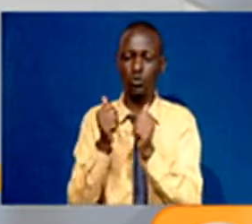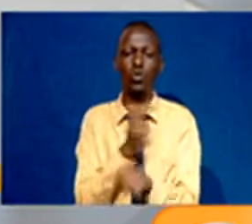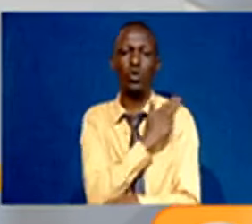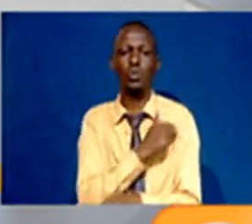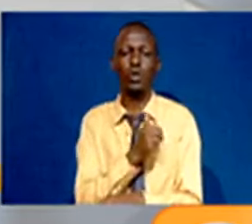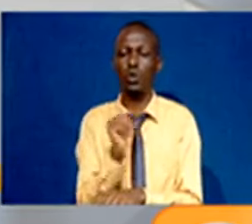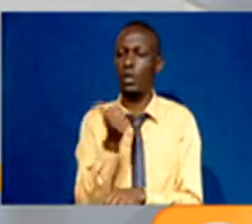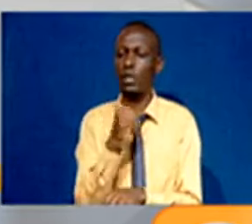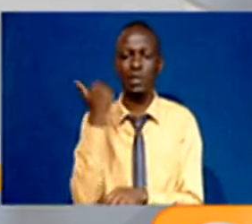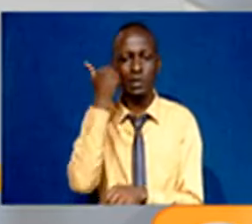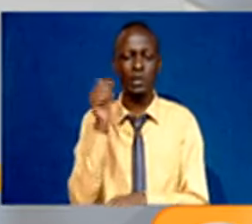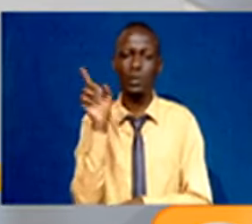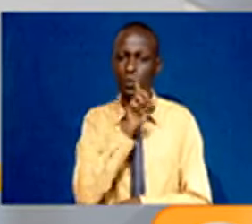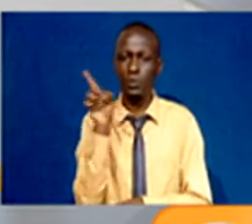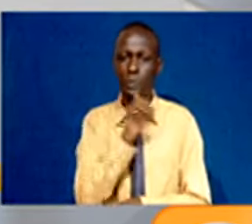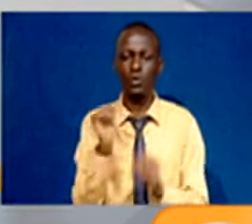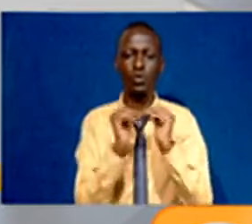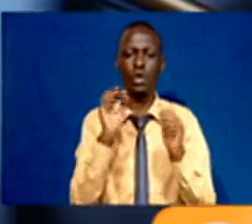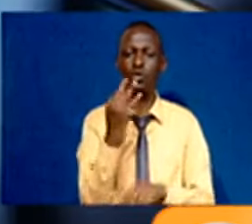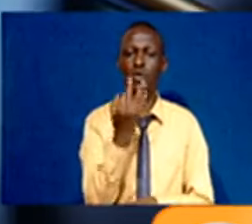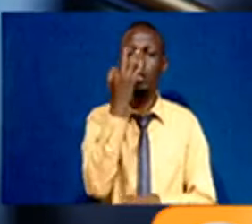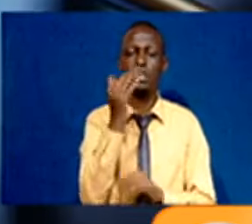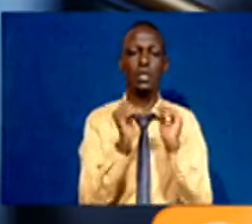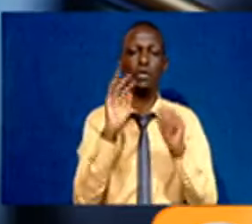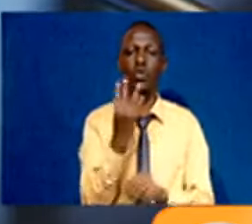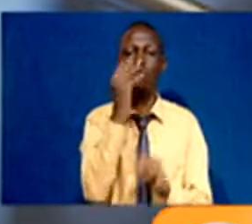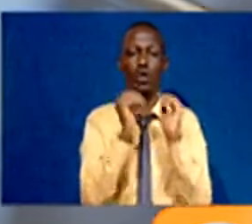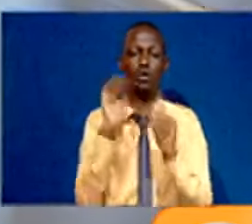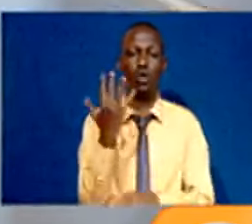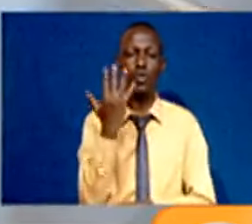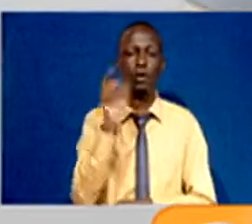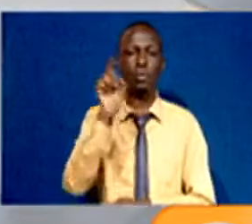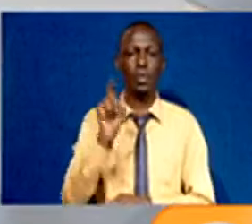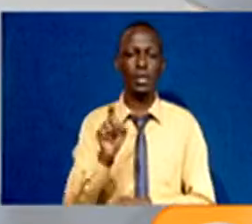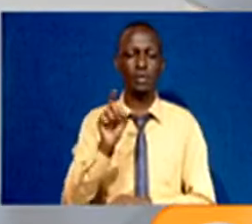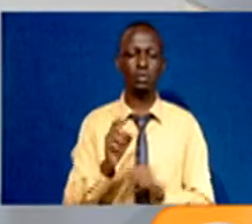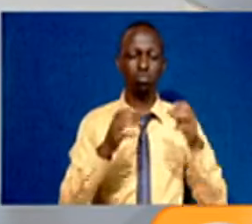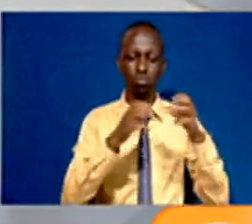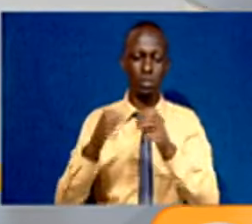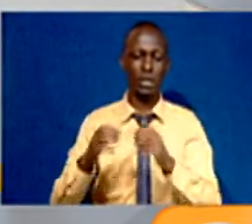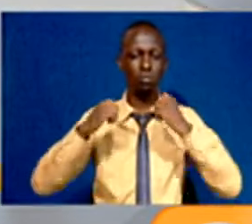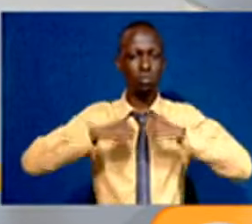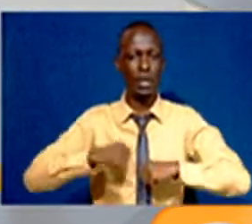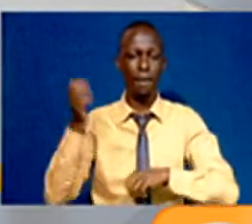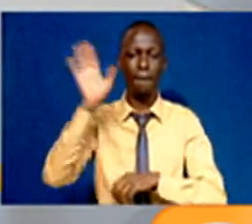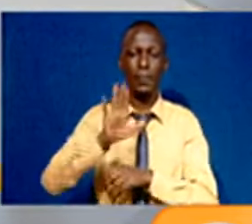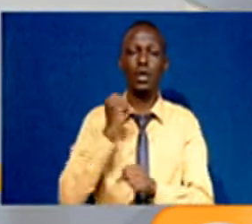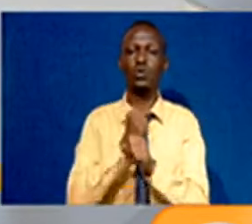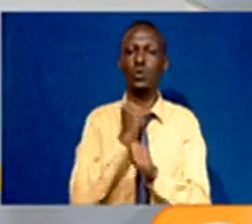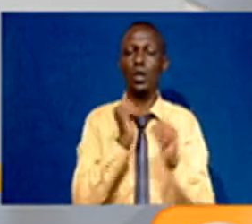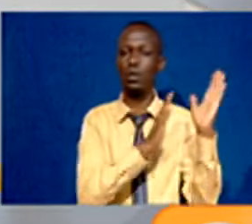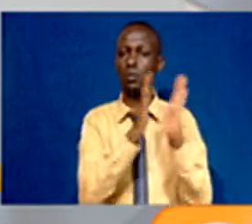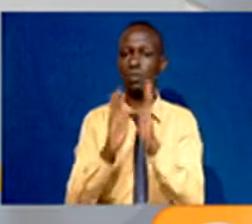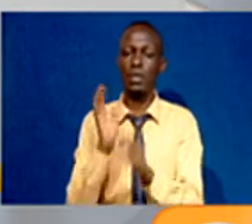hospitals categorized as level 3, 4, and 5 until parties agree on a return to work formula. For Kenyatta National